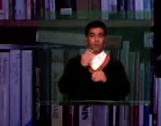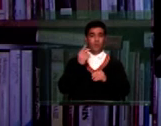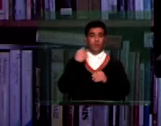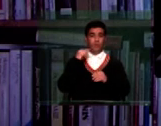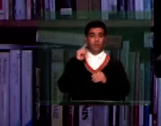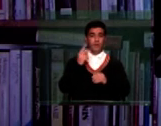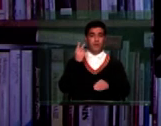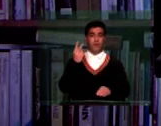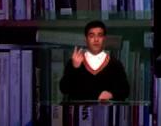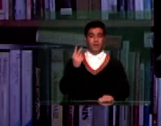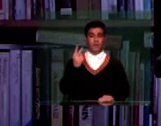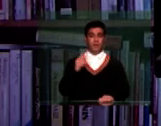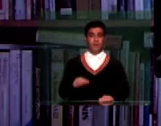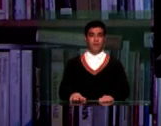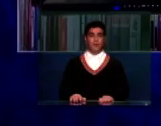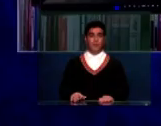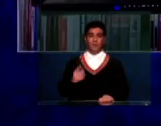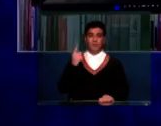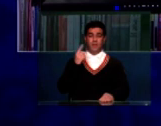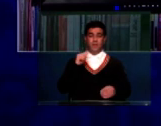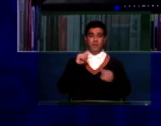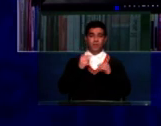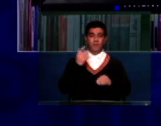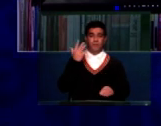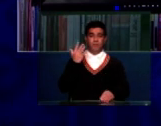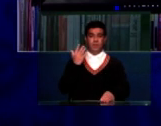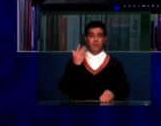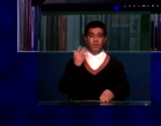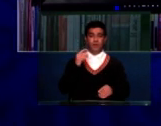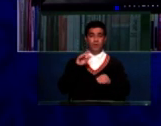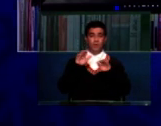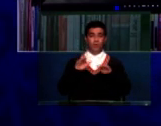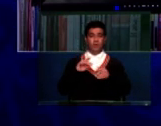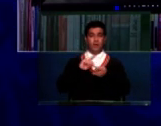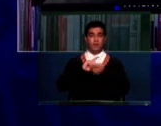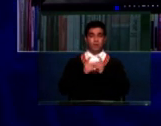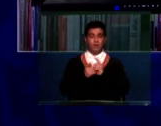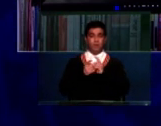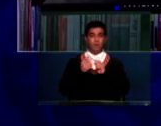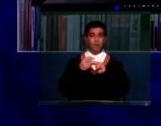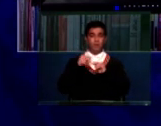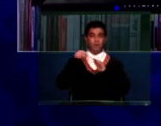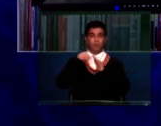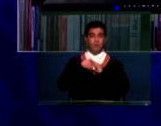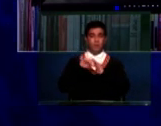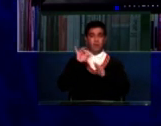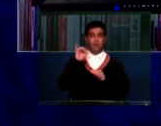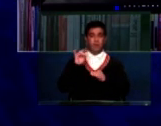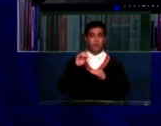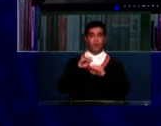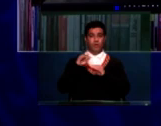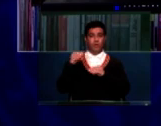2 soni elektronlar birinchi reaksiyamizdagi 5 soni bilan o'rni almashib, reaksiya natijasida iyonlar oldiga